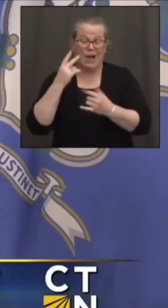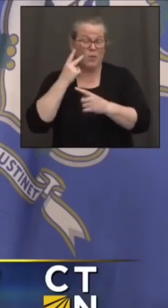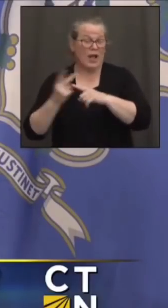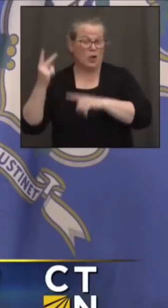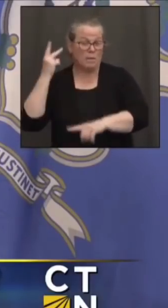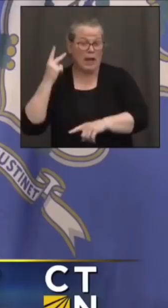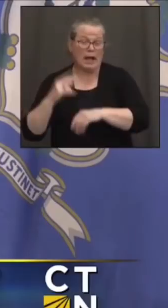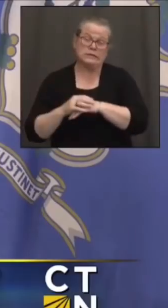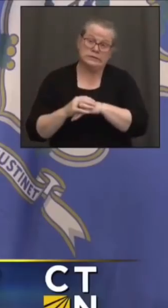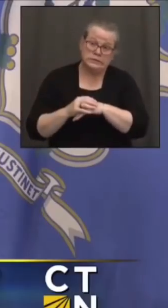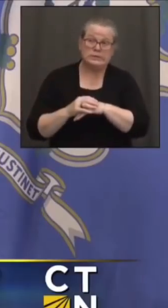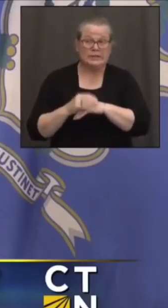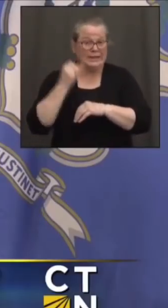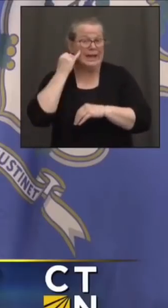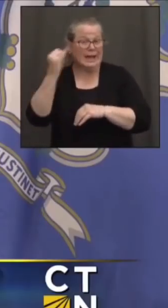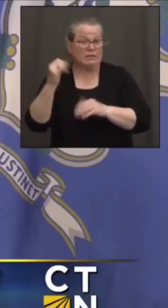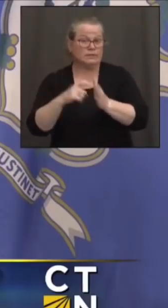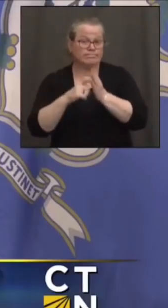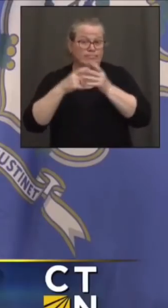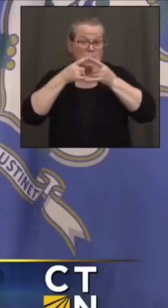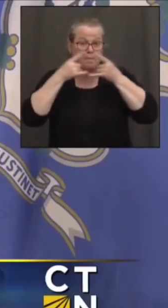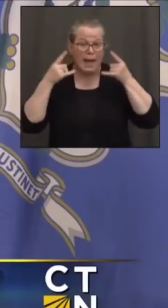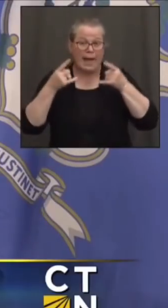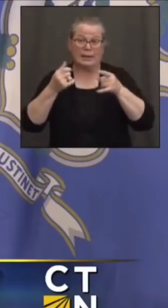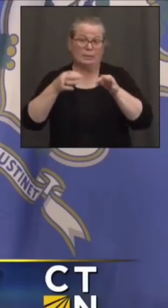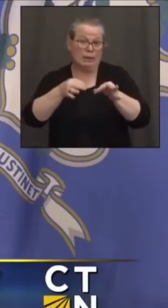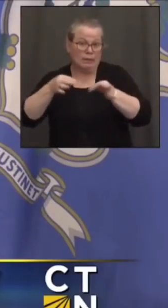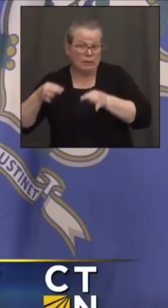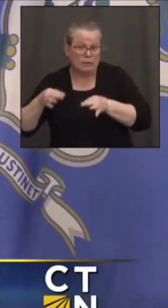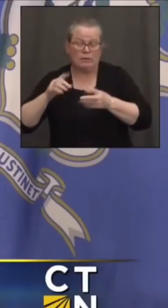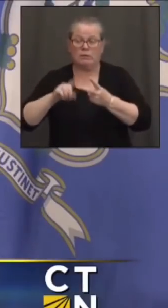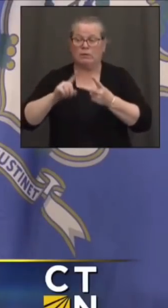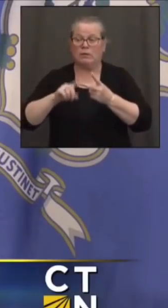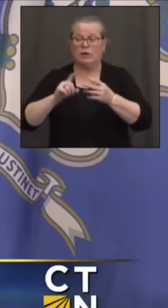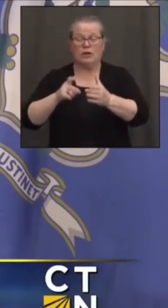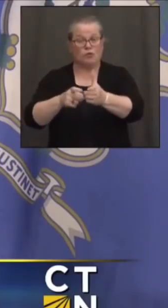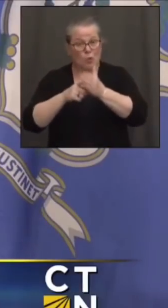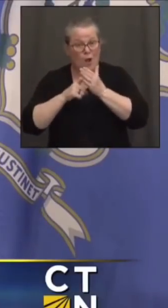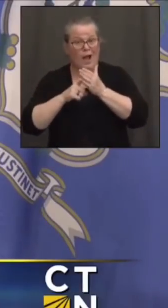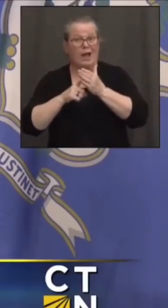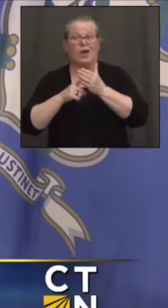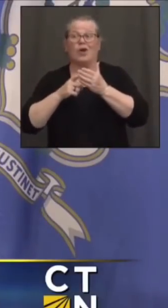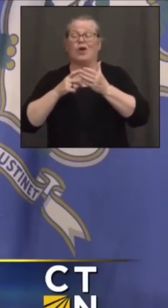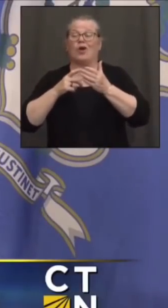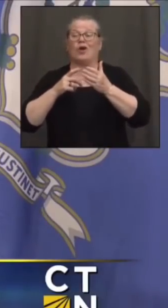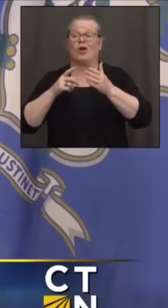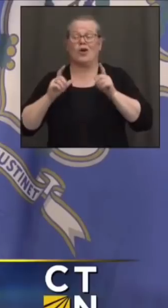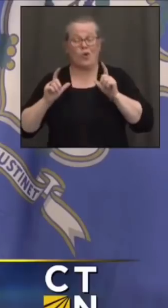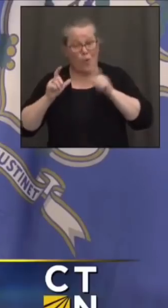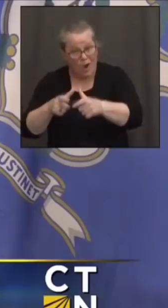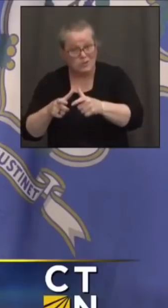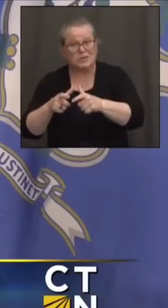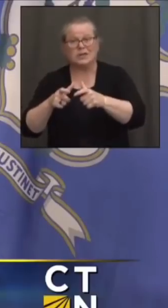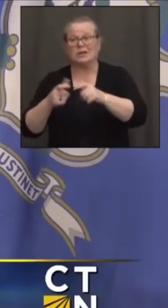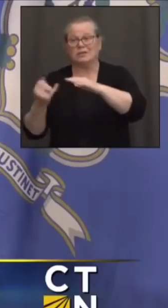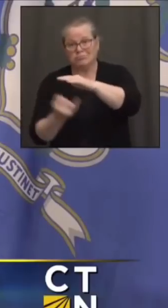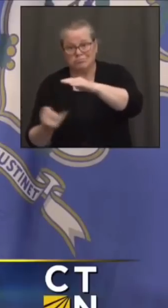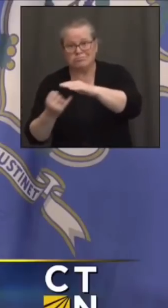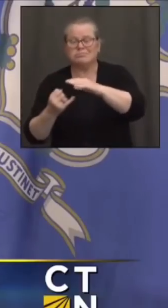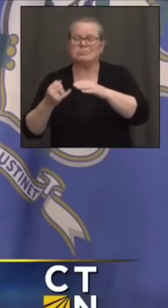quarantining a little sooner, I think we would have been better off. We benefited a little bit because we tended to do things